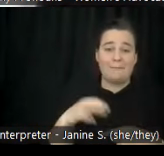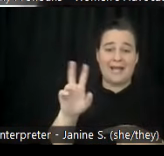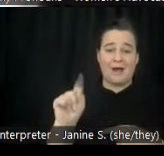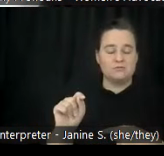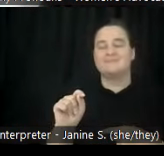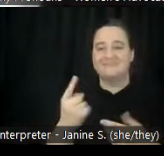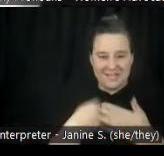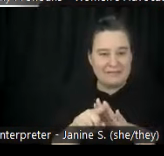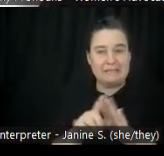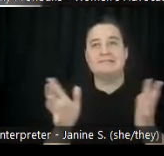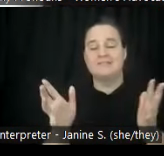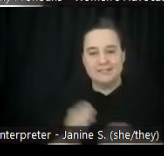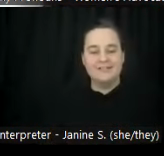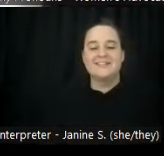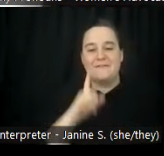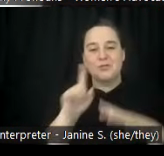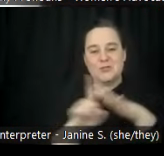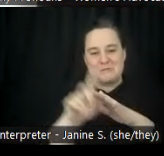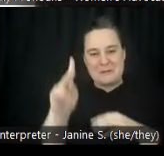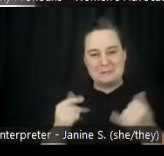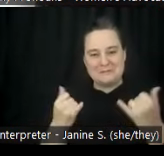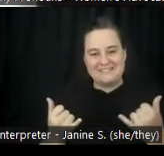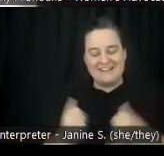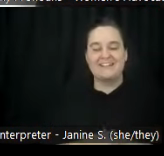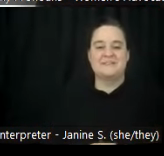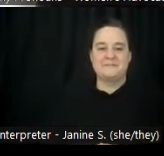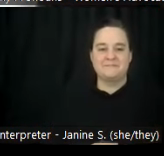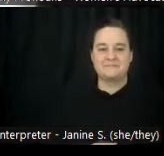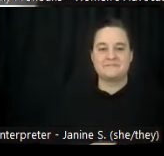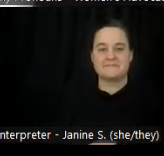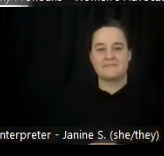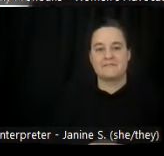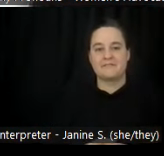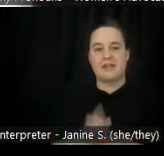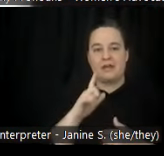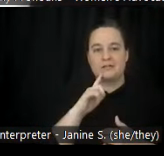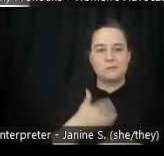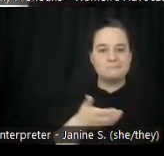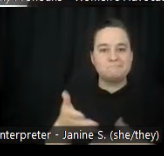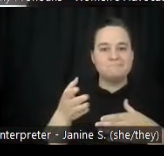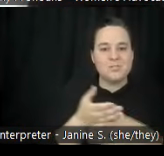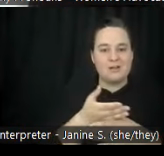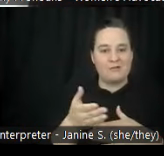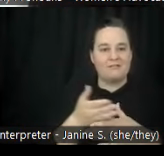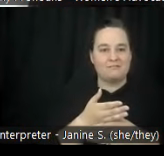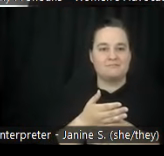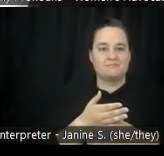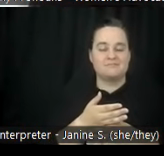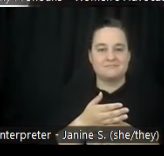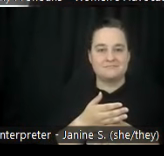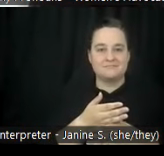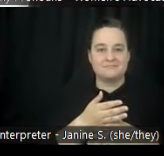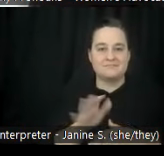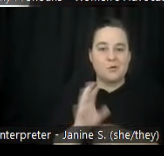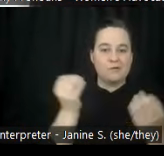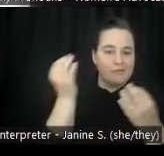Maybe you didn't come out, for showing up to this webinar and for sharing your